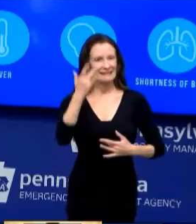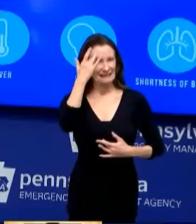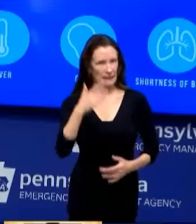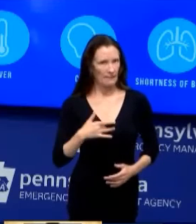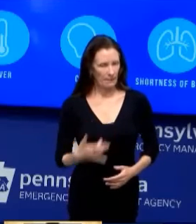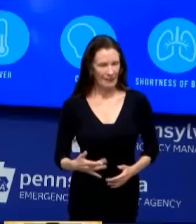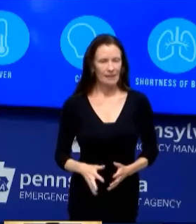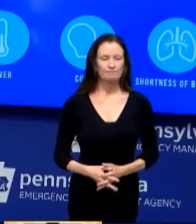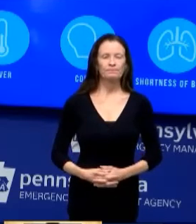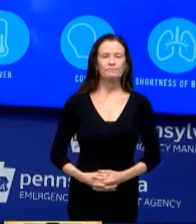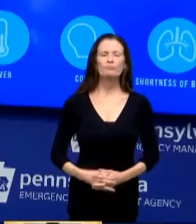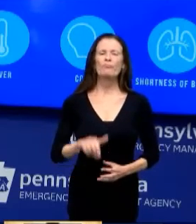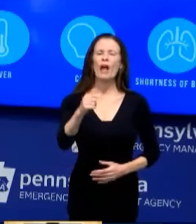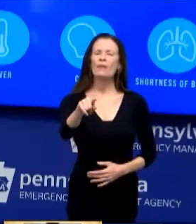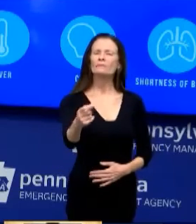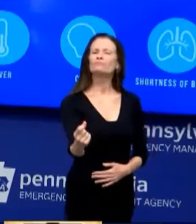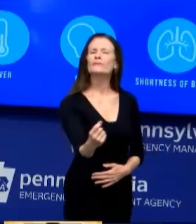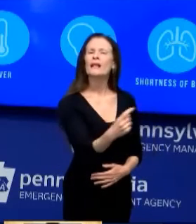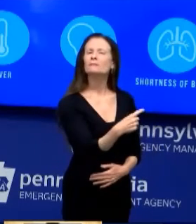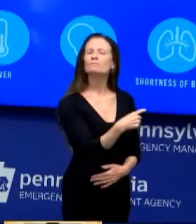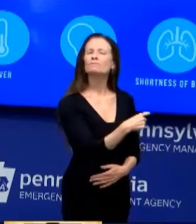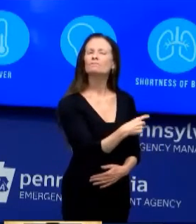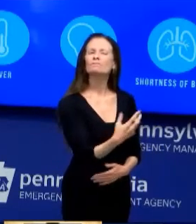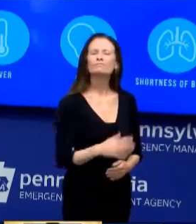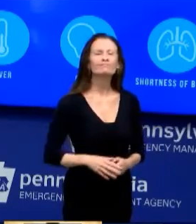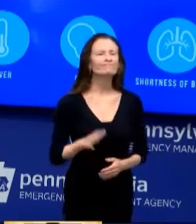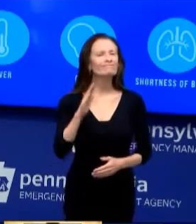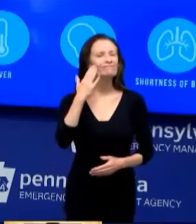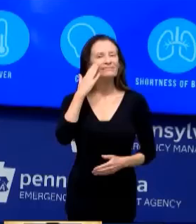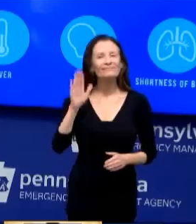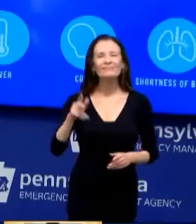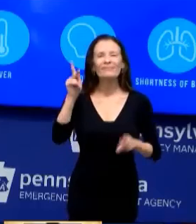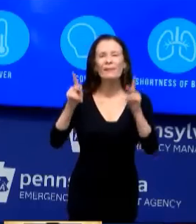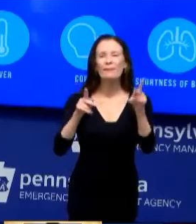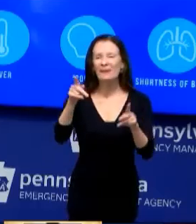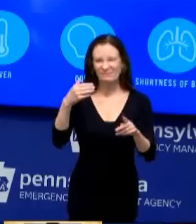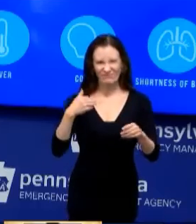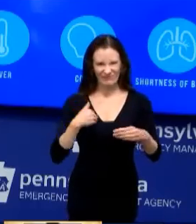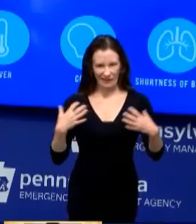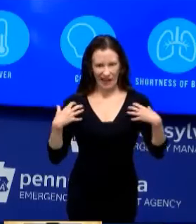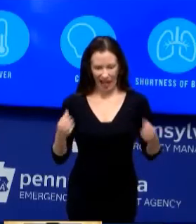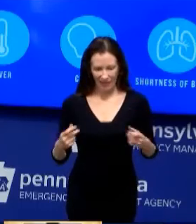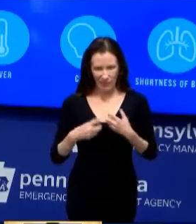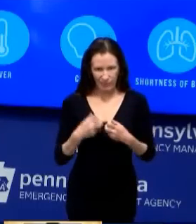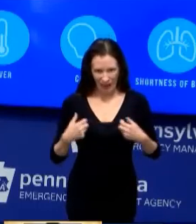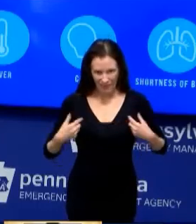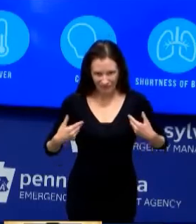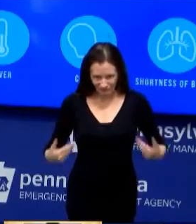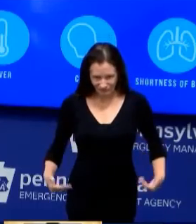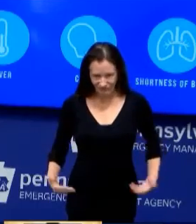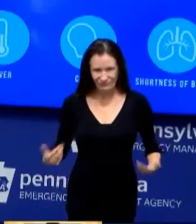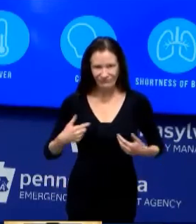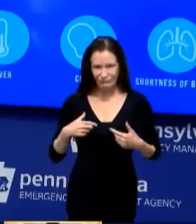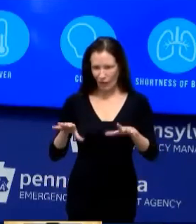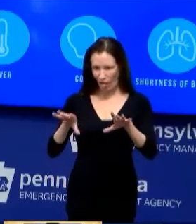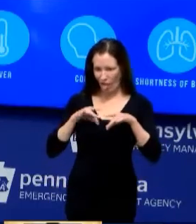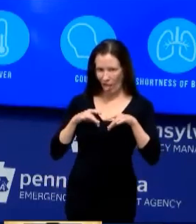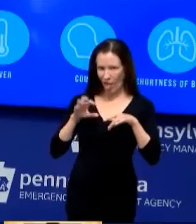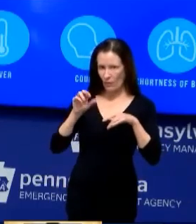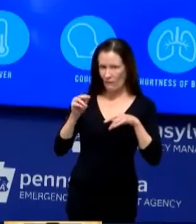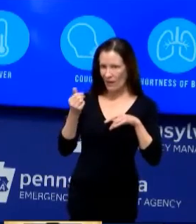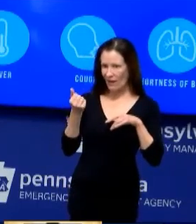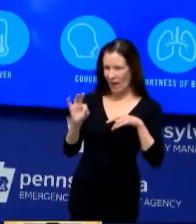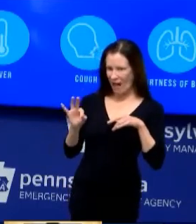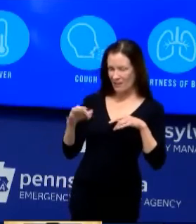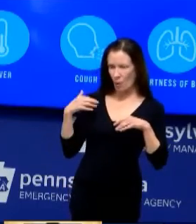high risk for people who have diabetes? If so, why? Yes. So diabetes is one of the conditions that would